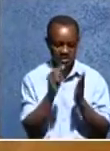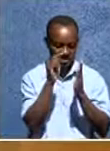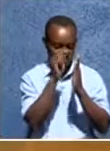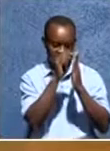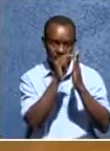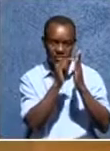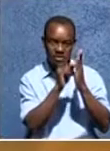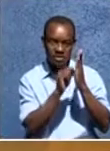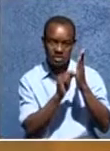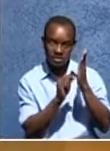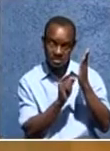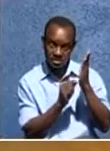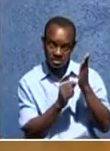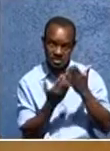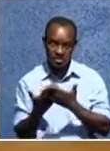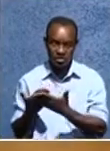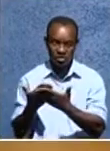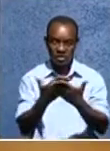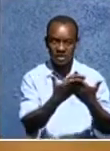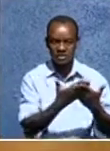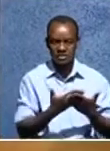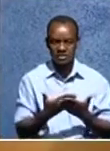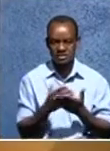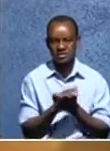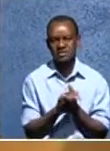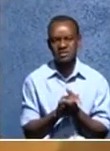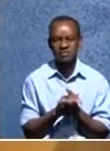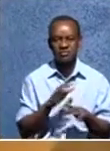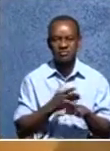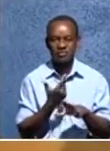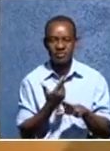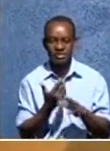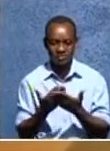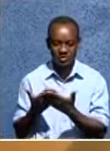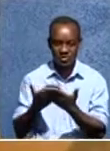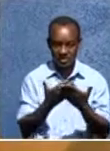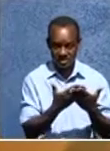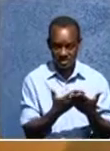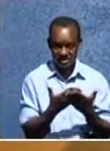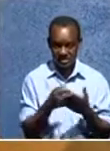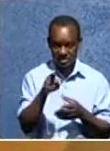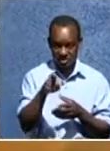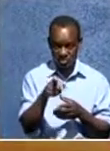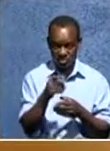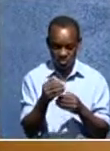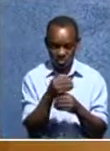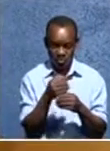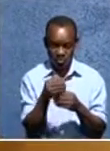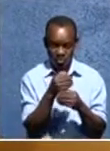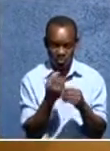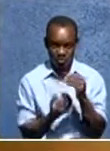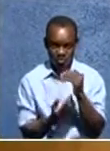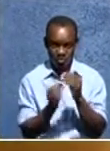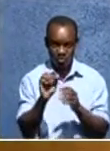that lodges are also putting out there, bed and breakfast facilities, you might actually get a pleasant